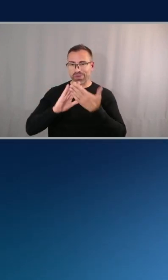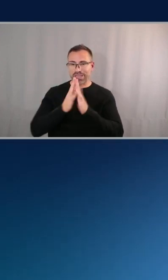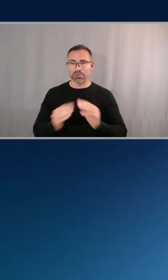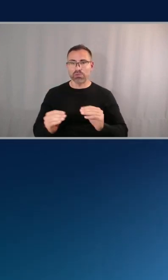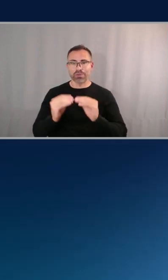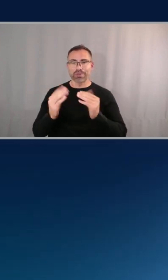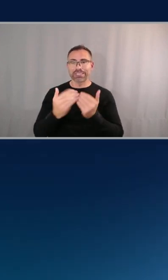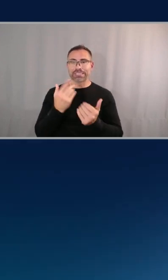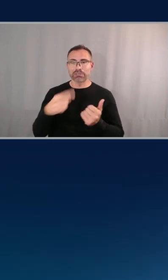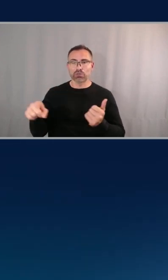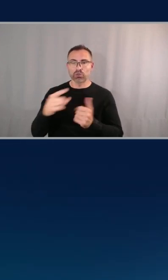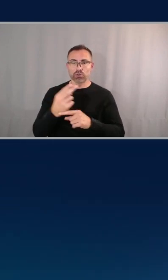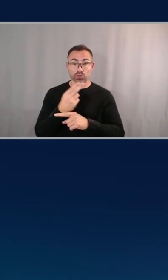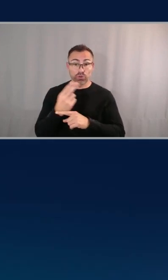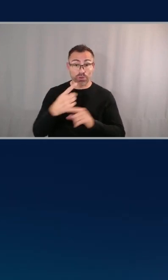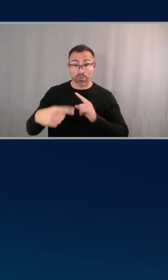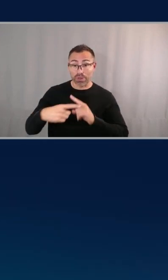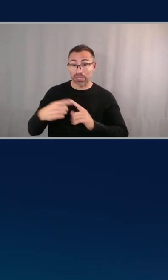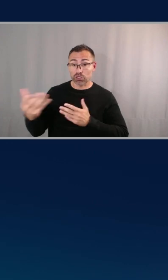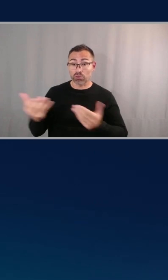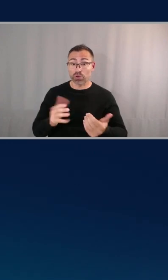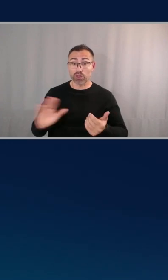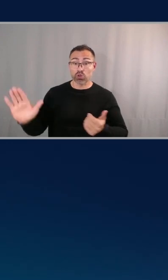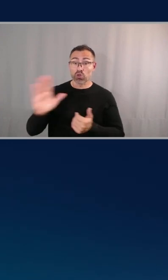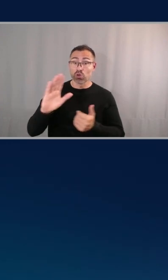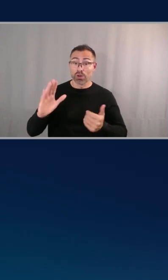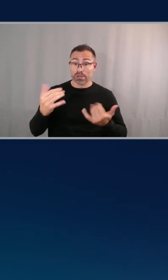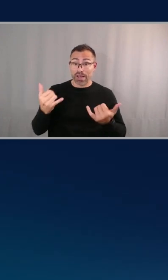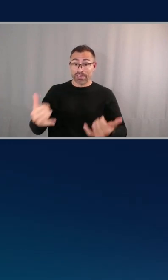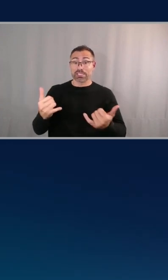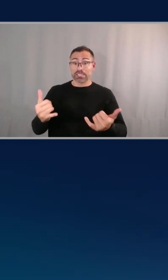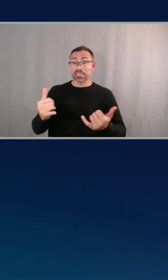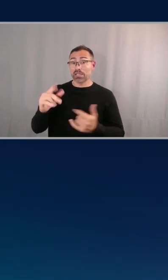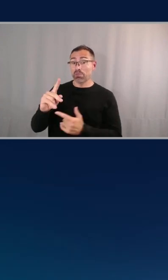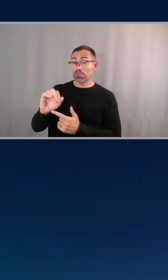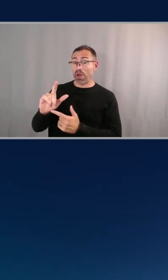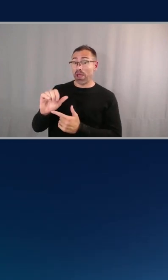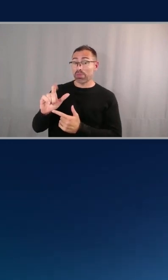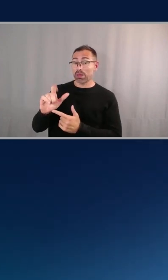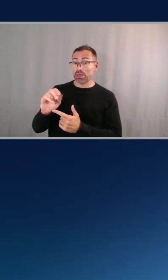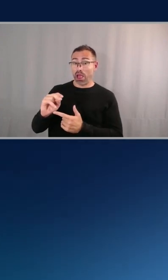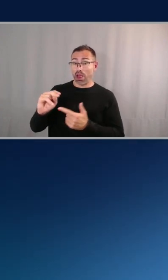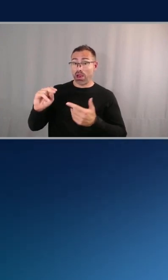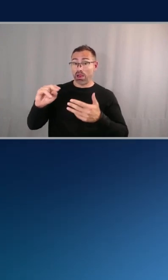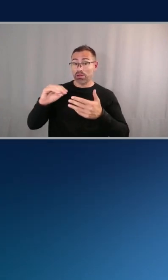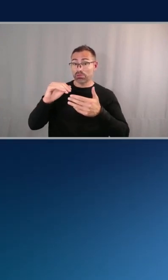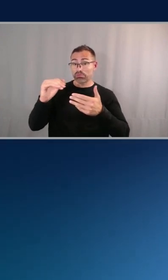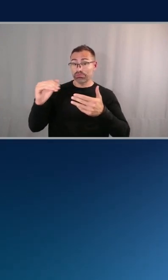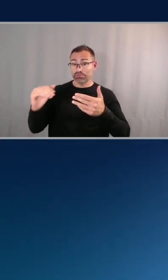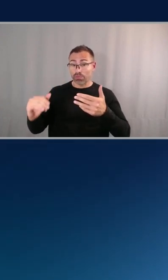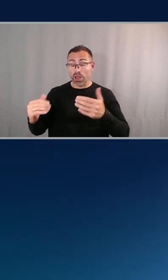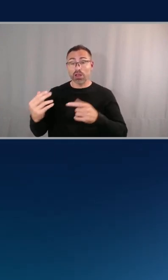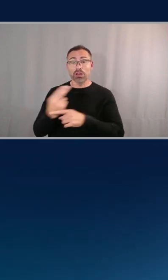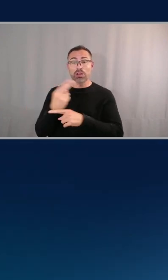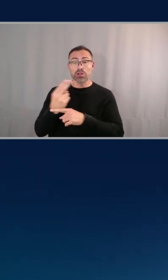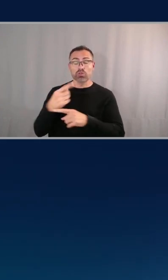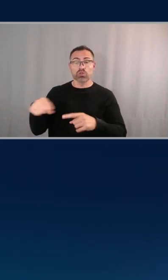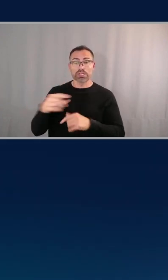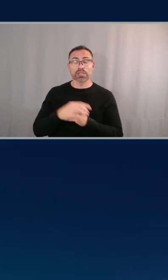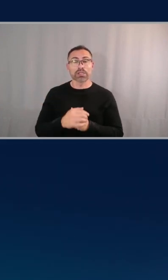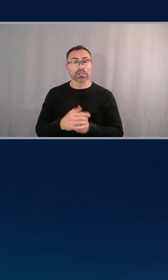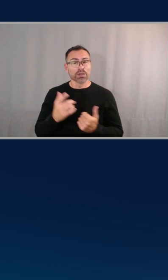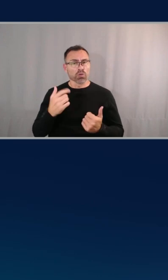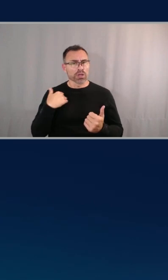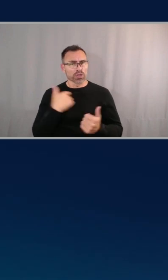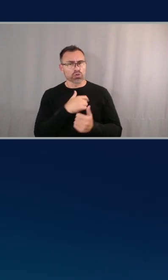and bring your existing pipelines over and start using S3 tables and take advantage of the automated maintenance that we do in the background,